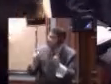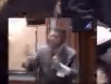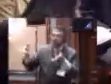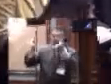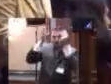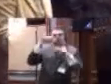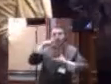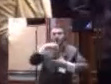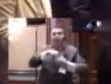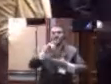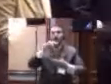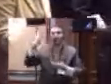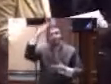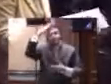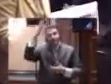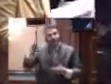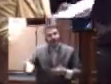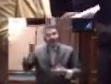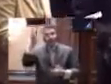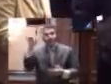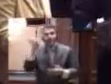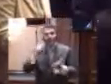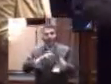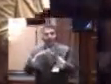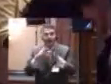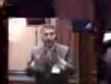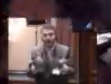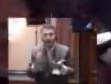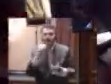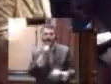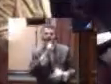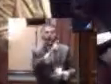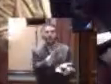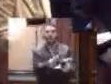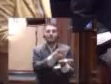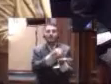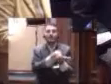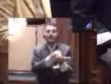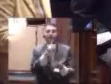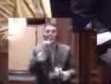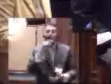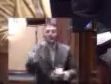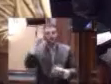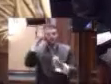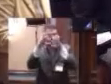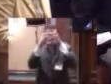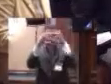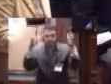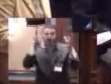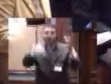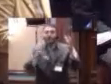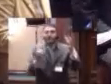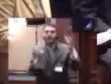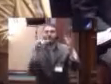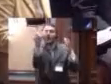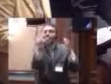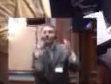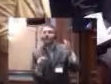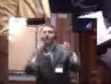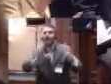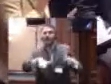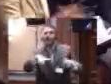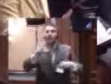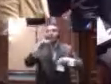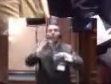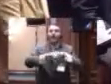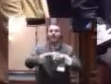from Mexico. And we also have three discussants with us from Egypt